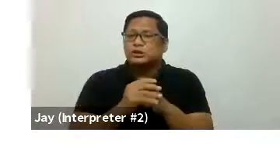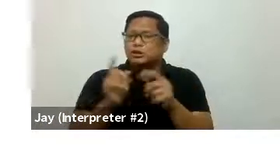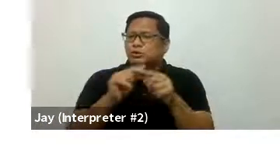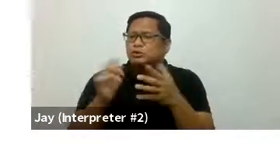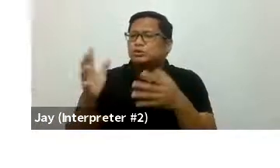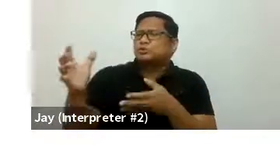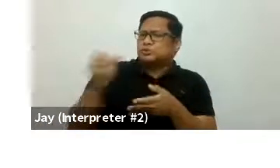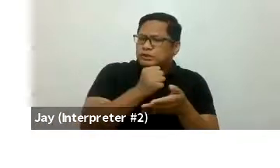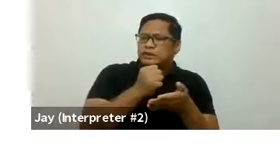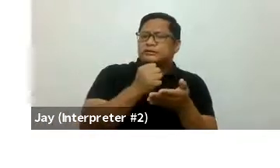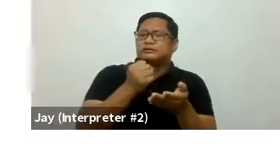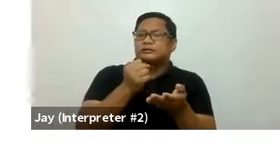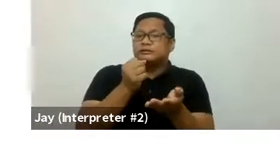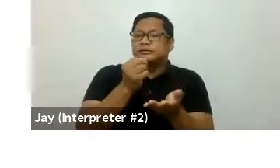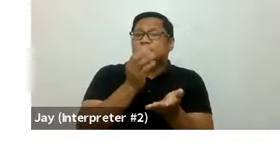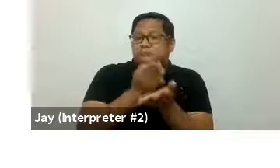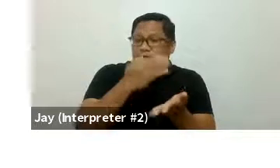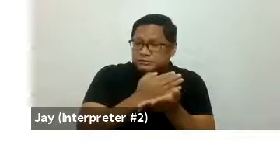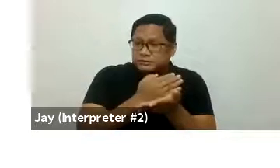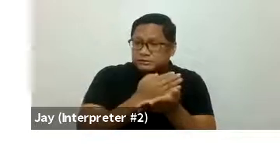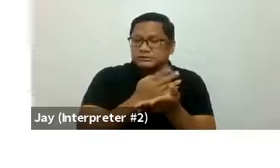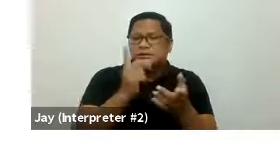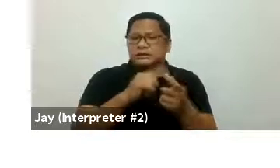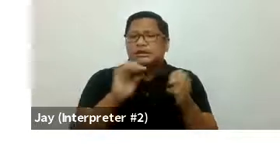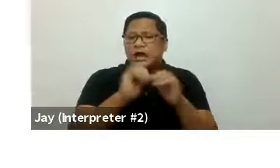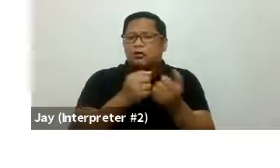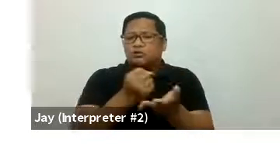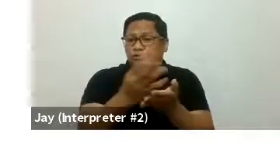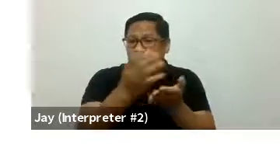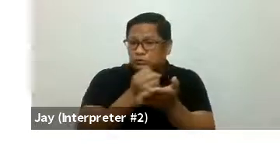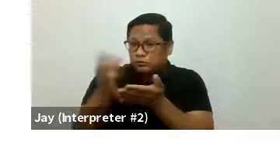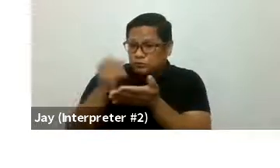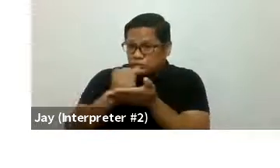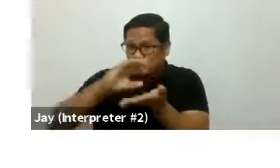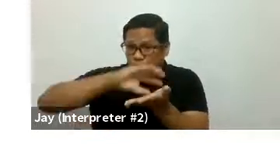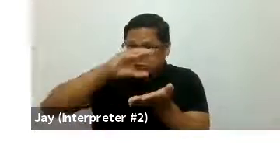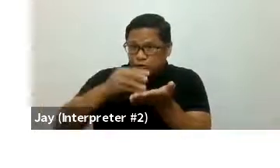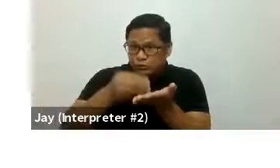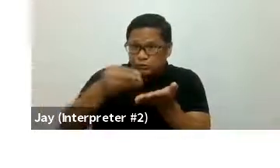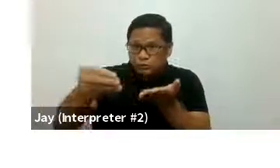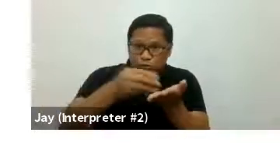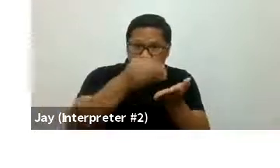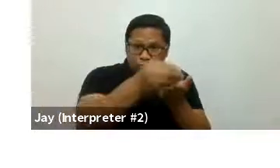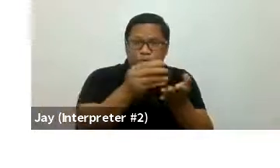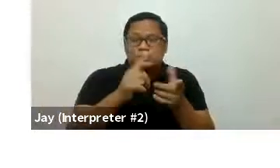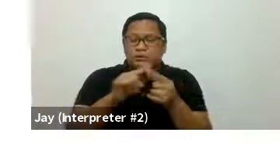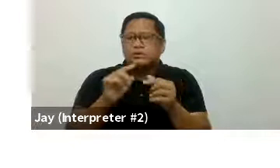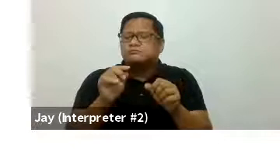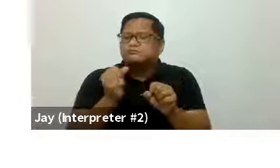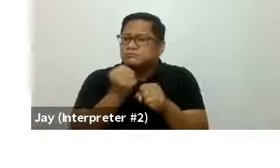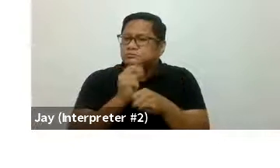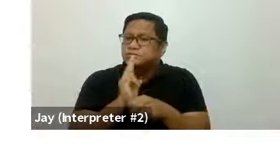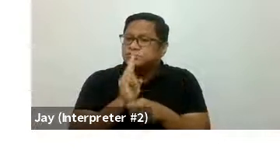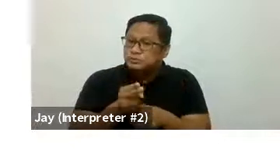and how to allocate it more efficiently, and how do we make sure that